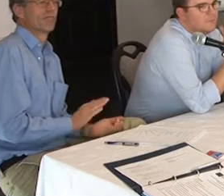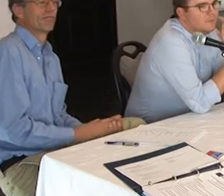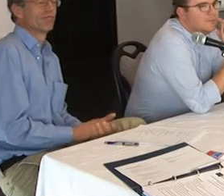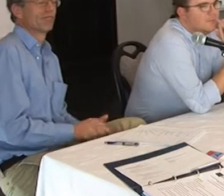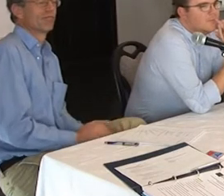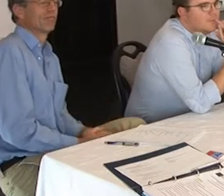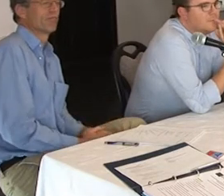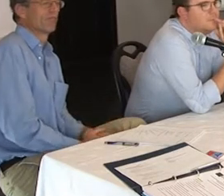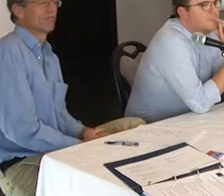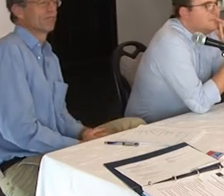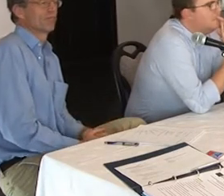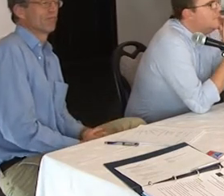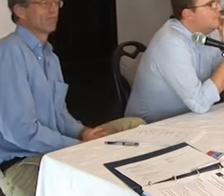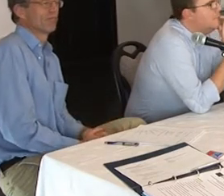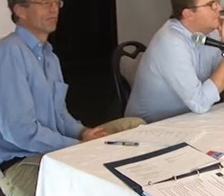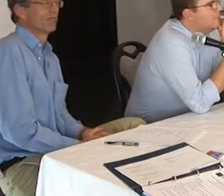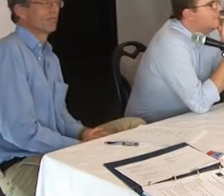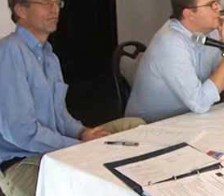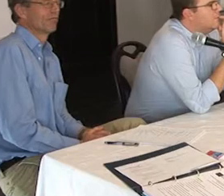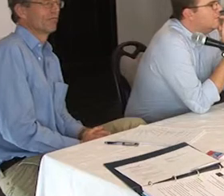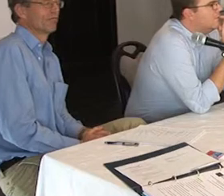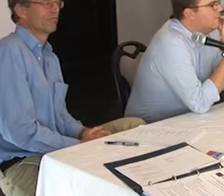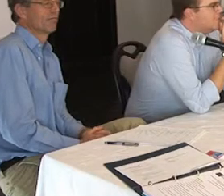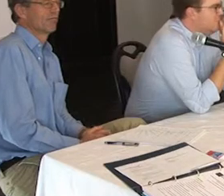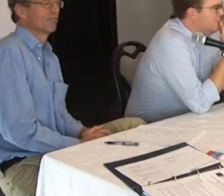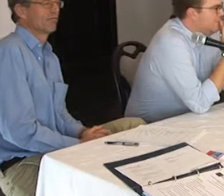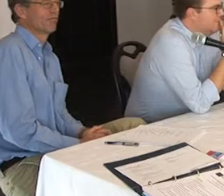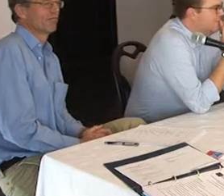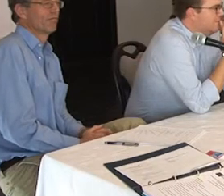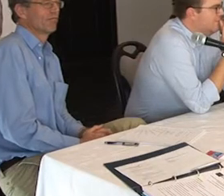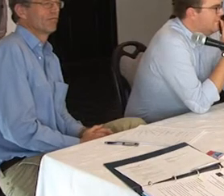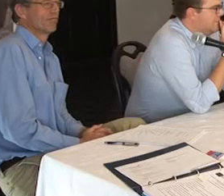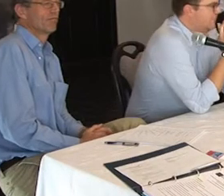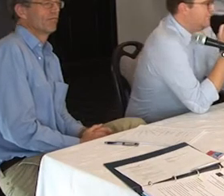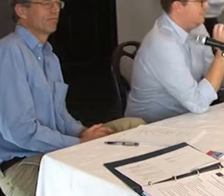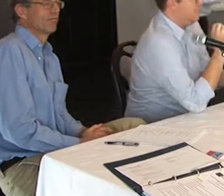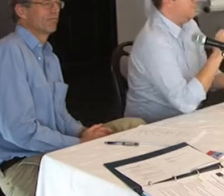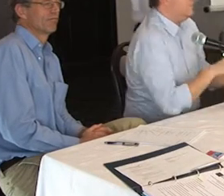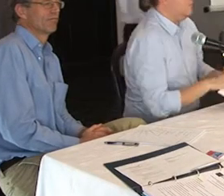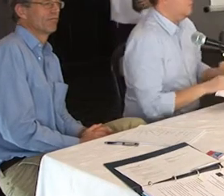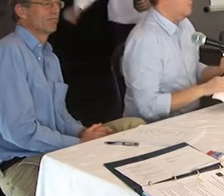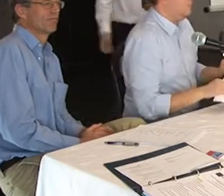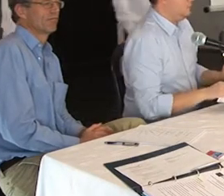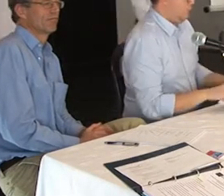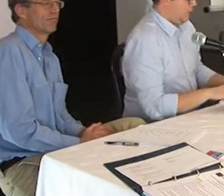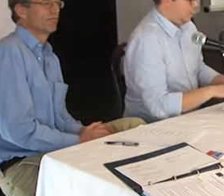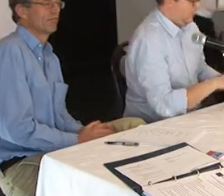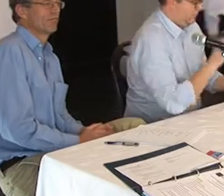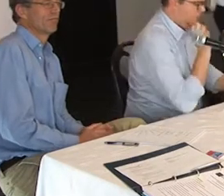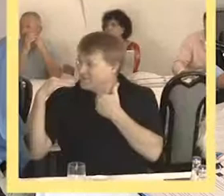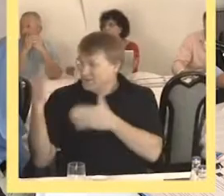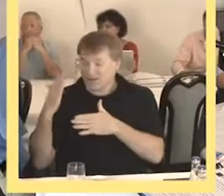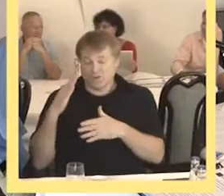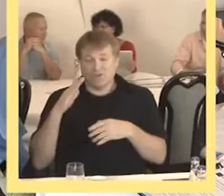And thank you all. Thank you. Okay. Thank you, Stepan. So, okay. Yes, thank you,